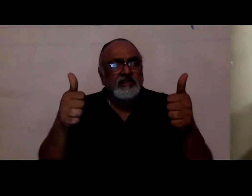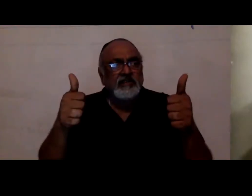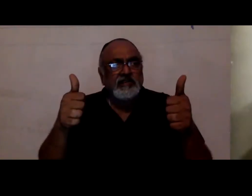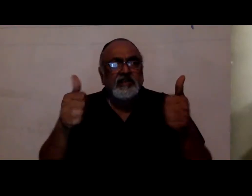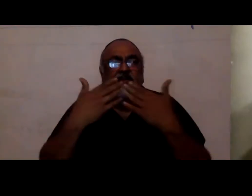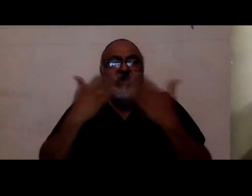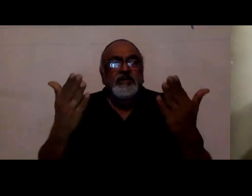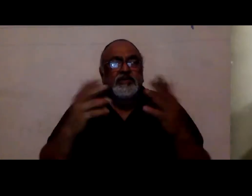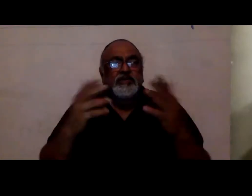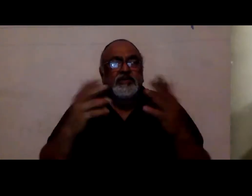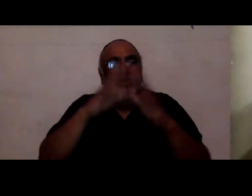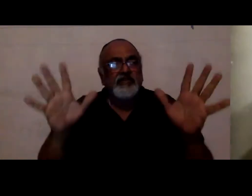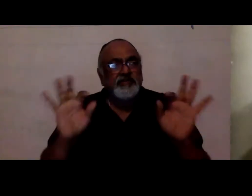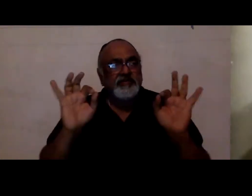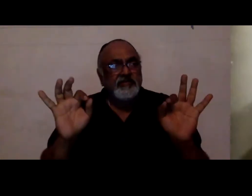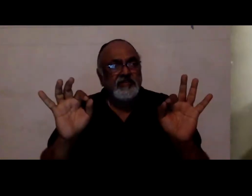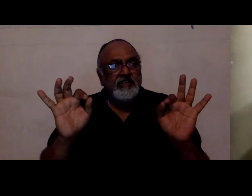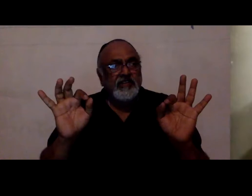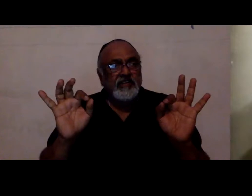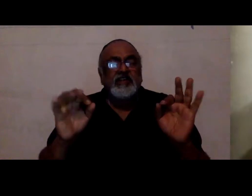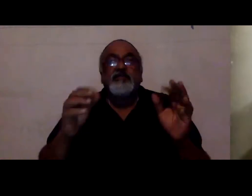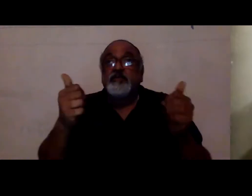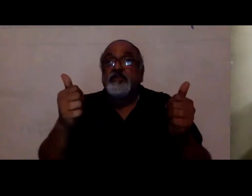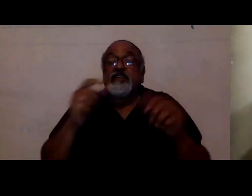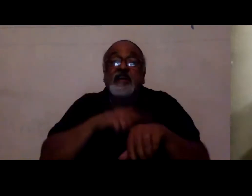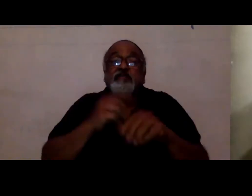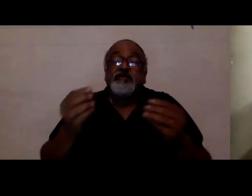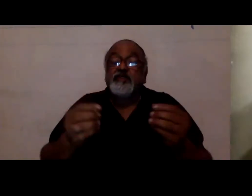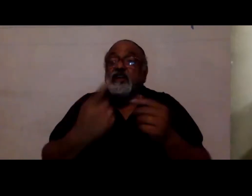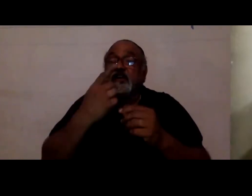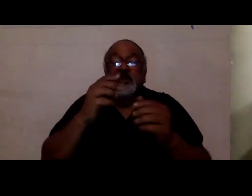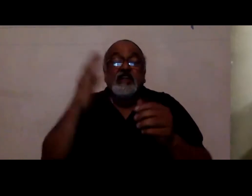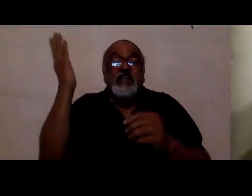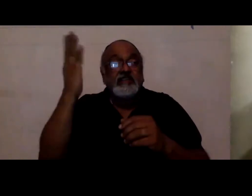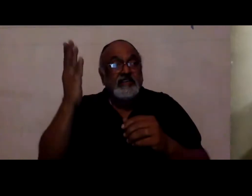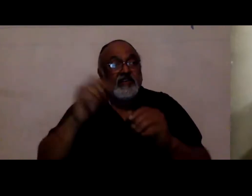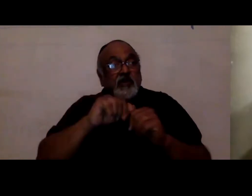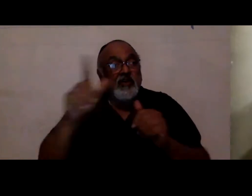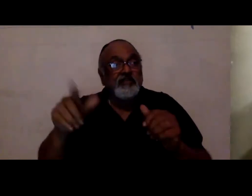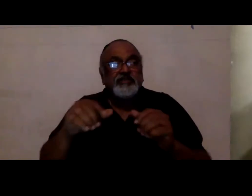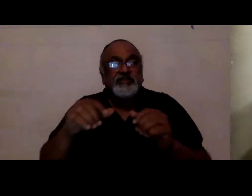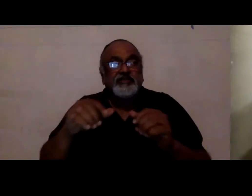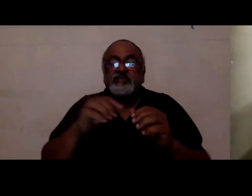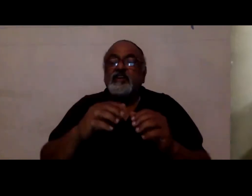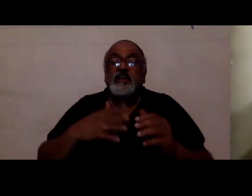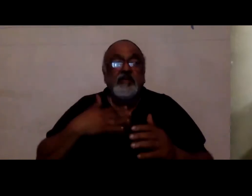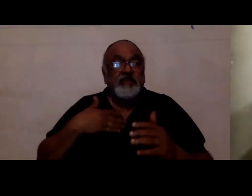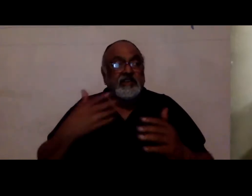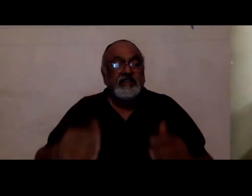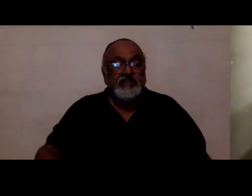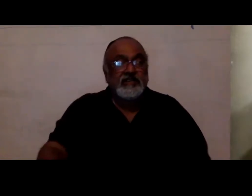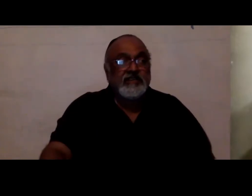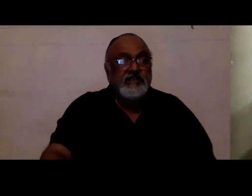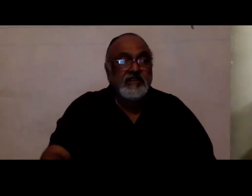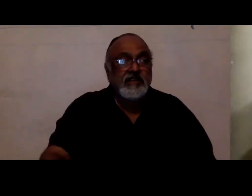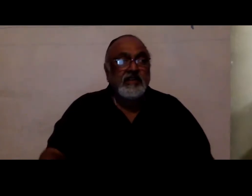Thank you, Meenakshi, for taking out the time for today's lecture. I hope everyone has a better understanding about the